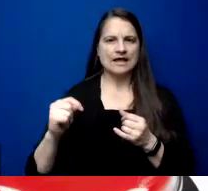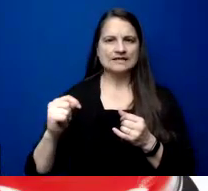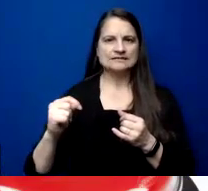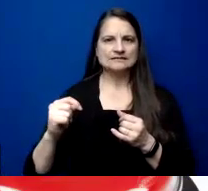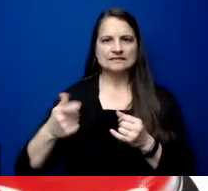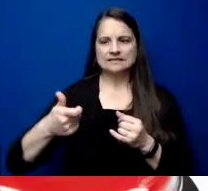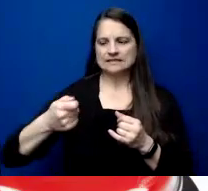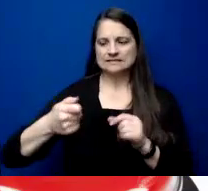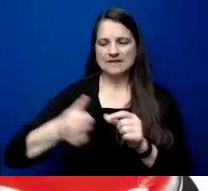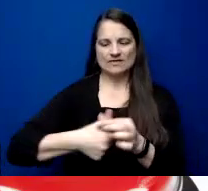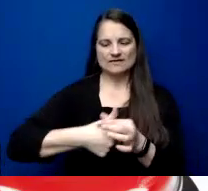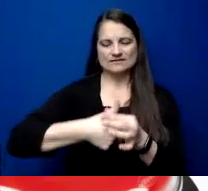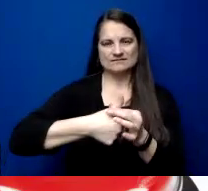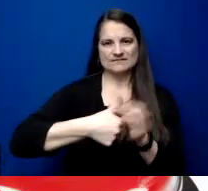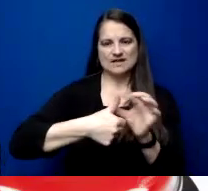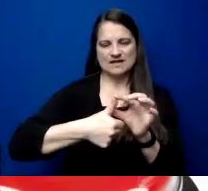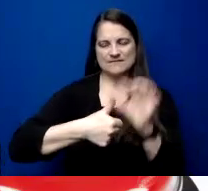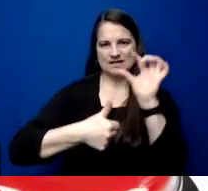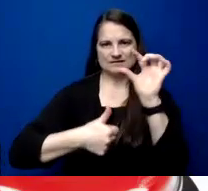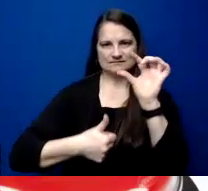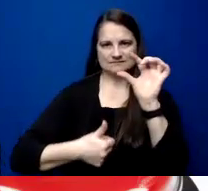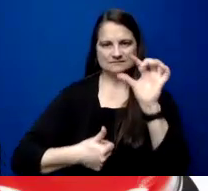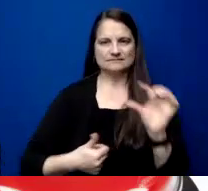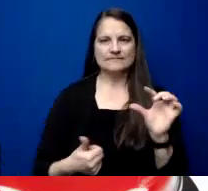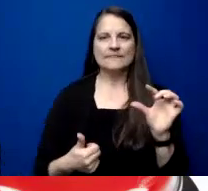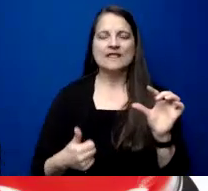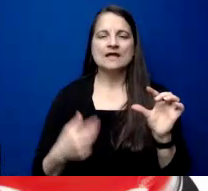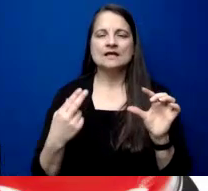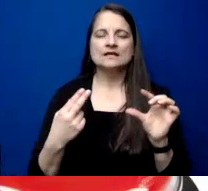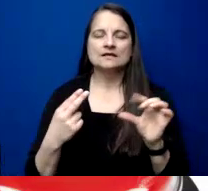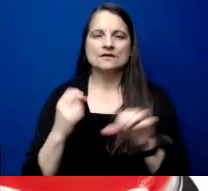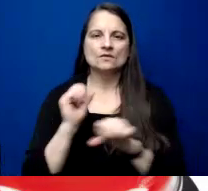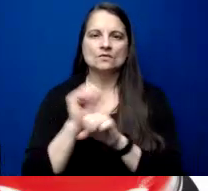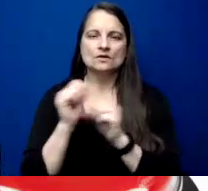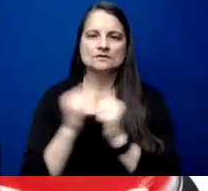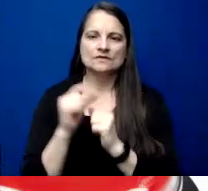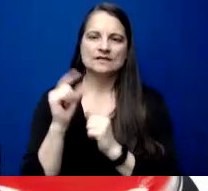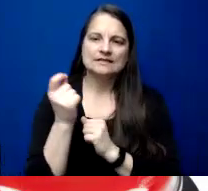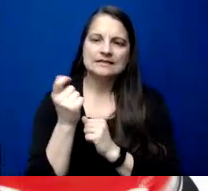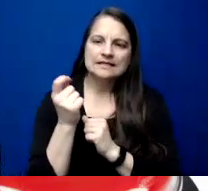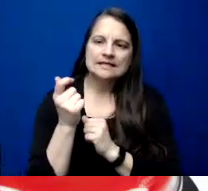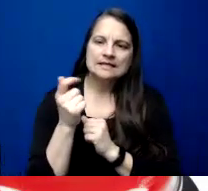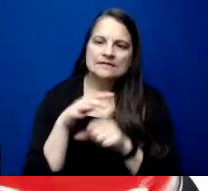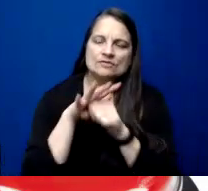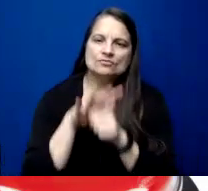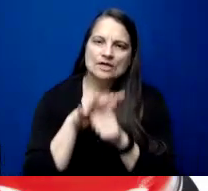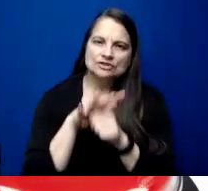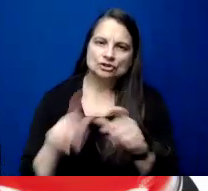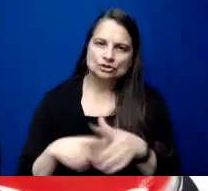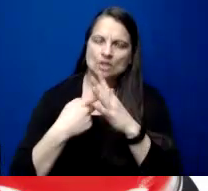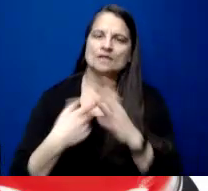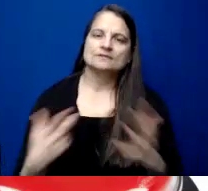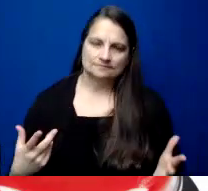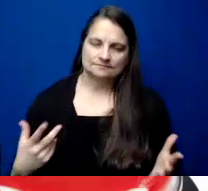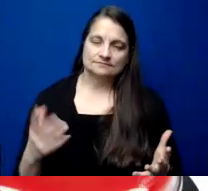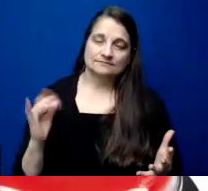thumb. And then it works with very, very, very teeny tiny bit of pressure to activate. So that's a